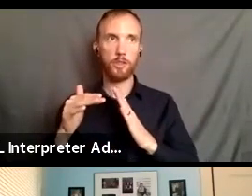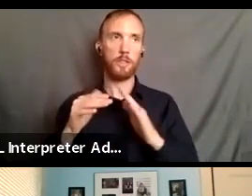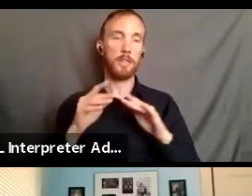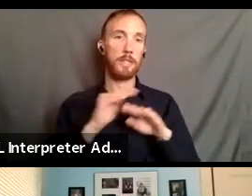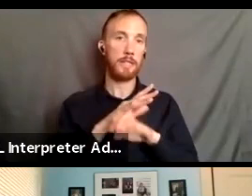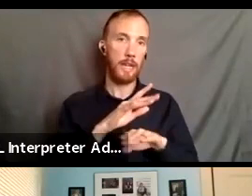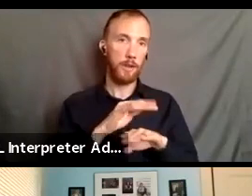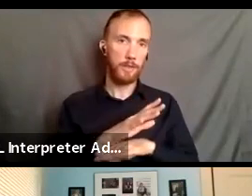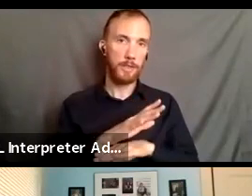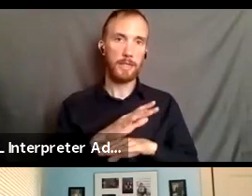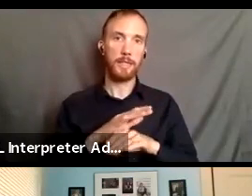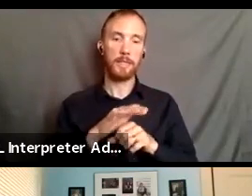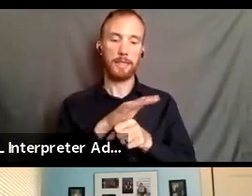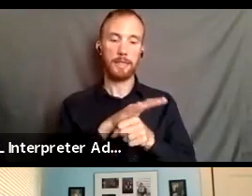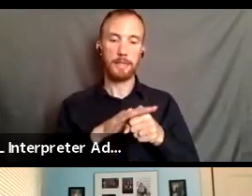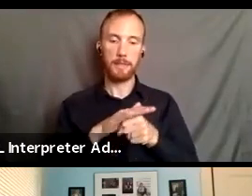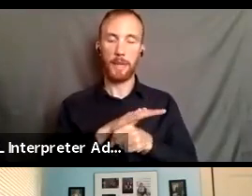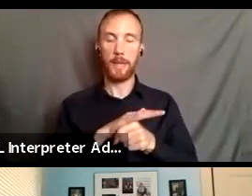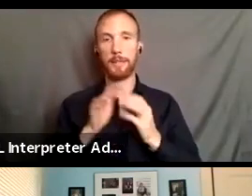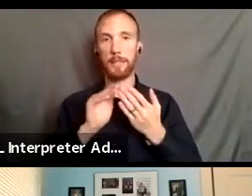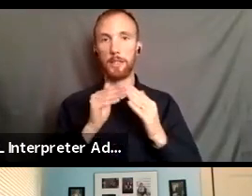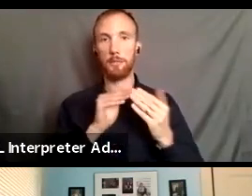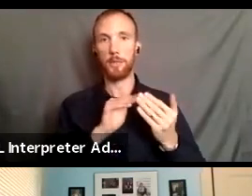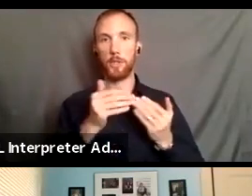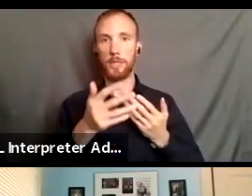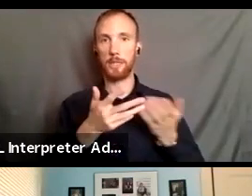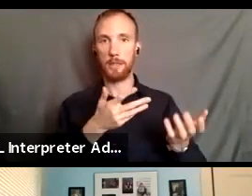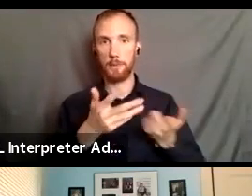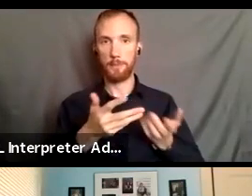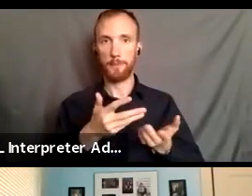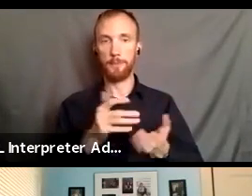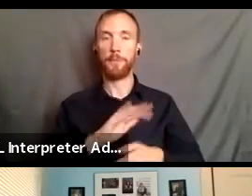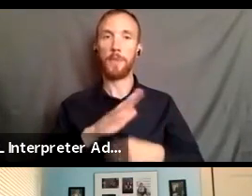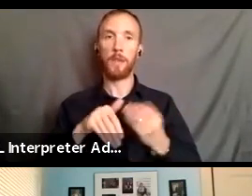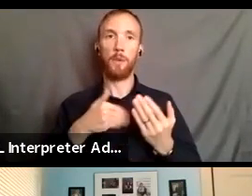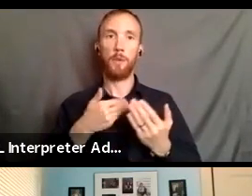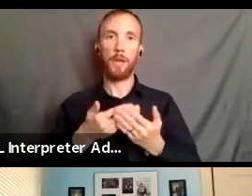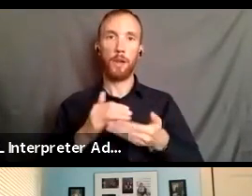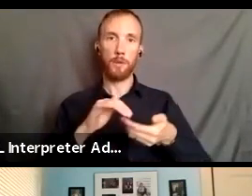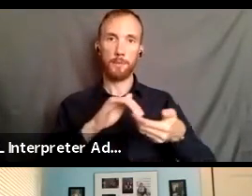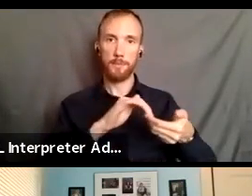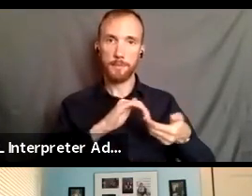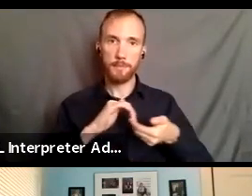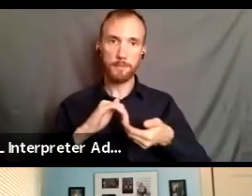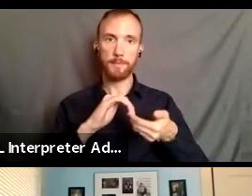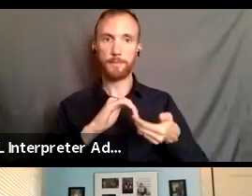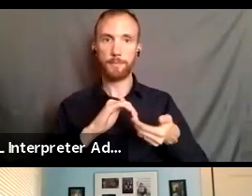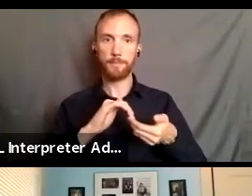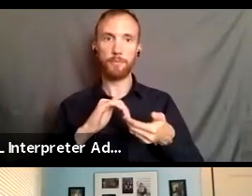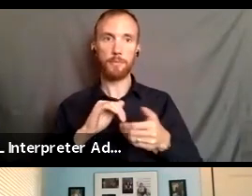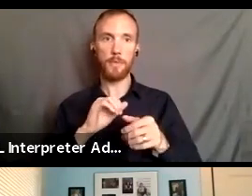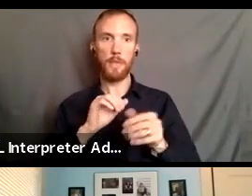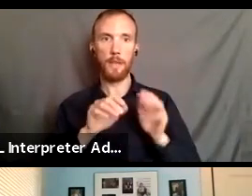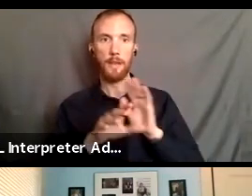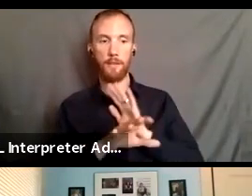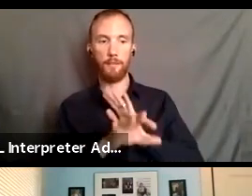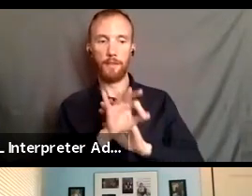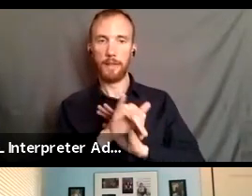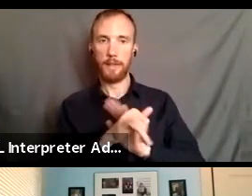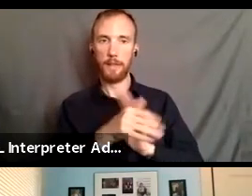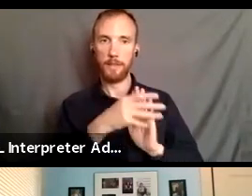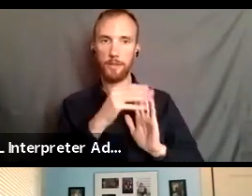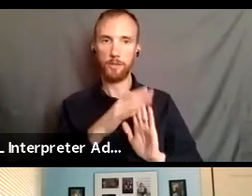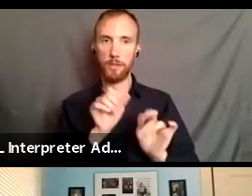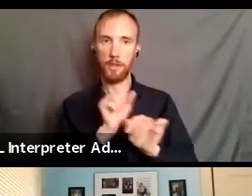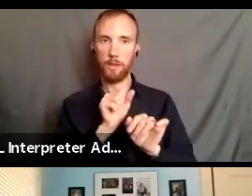family and community engagement so all of us collaborate uh to wrap that student that way and that school around let me ask you